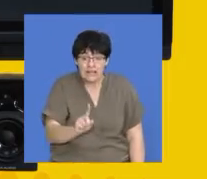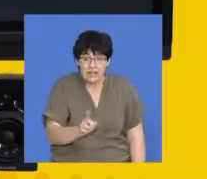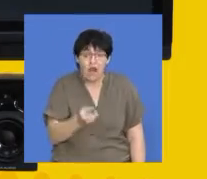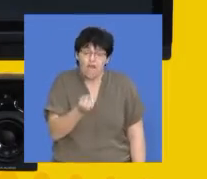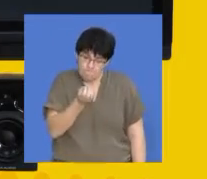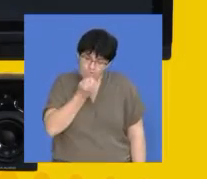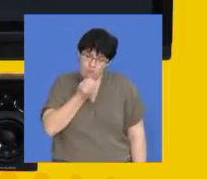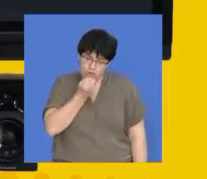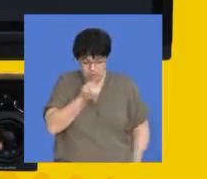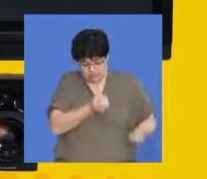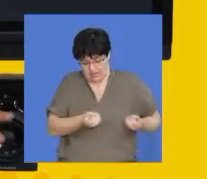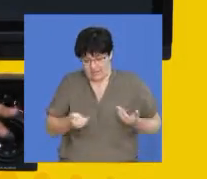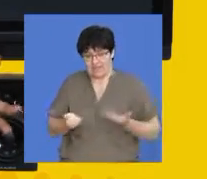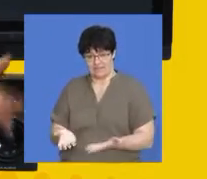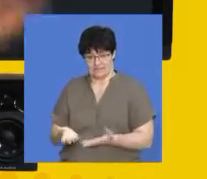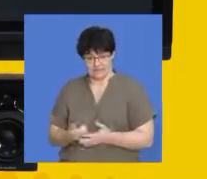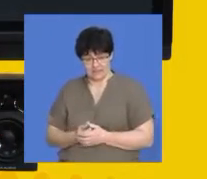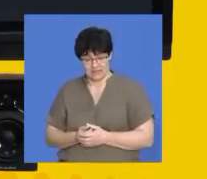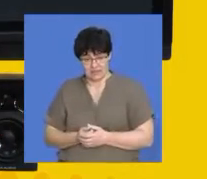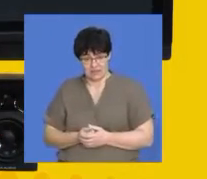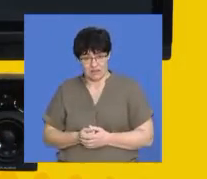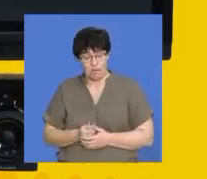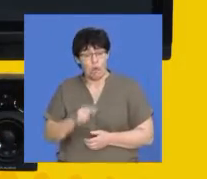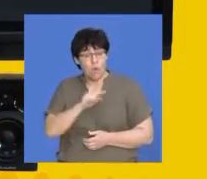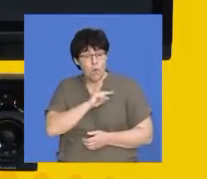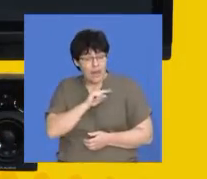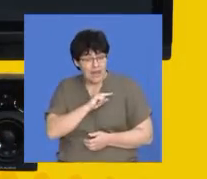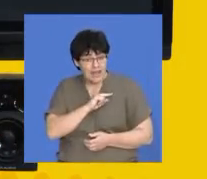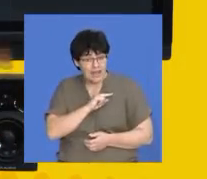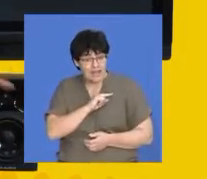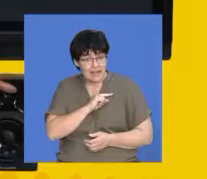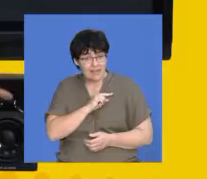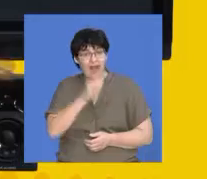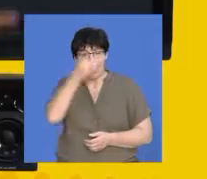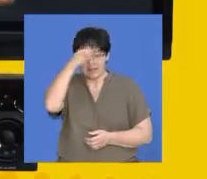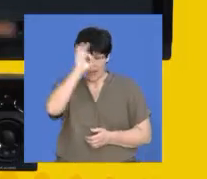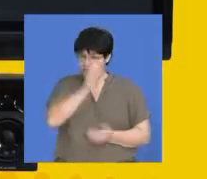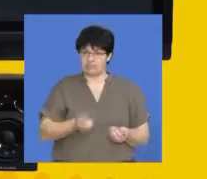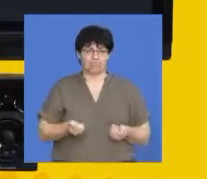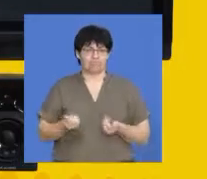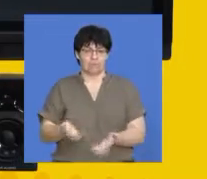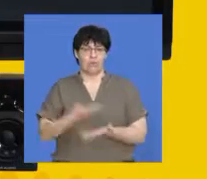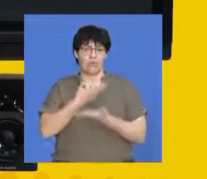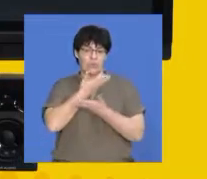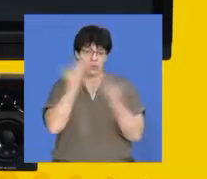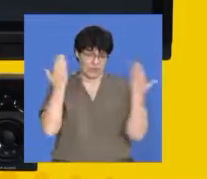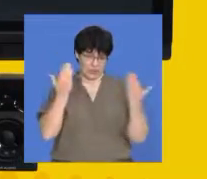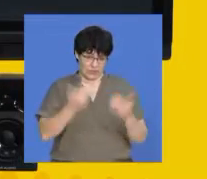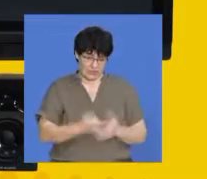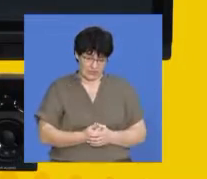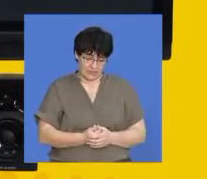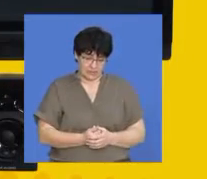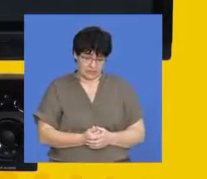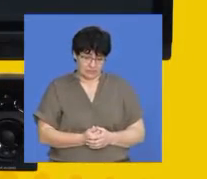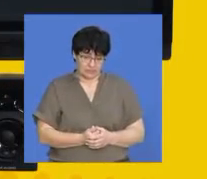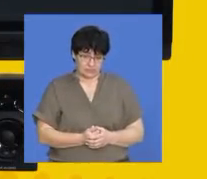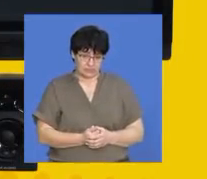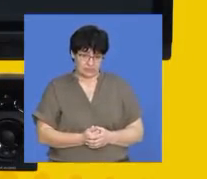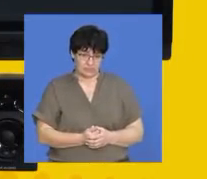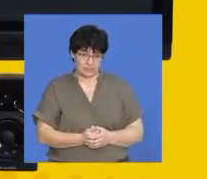the food that they were getting because, again, remember, the government was not providing the